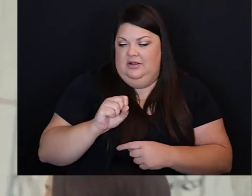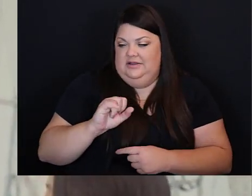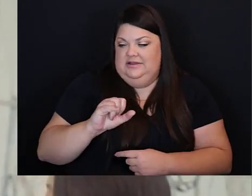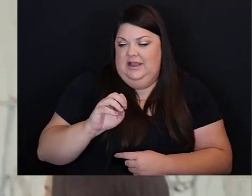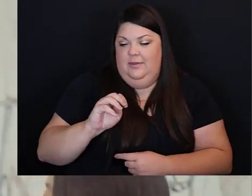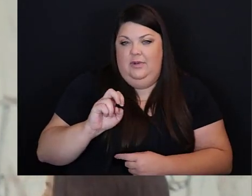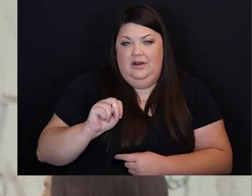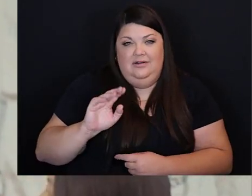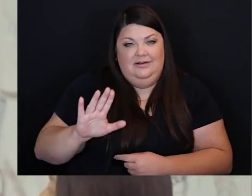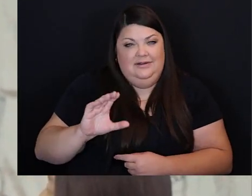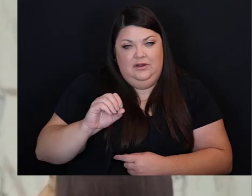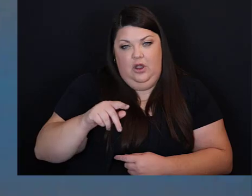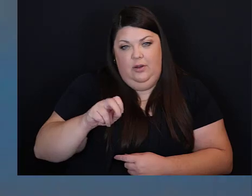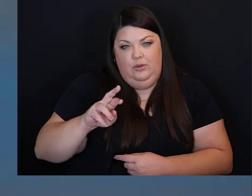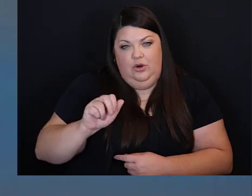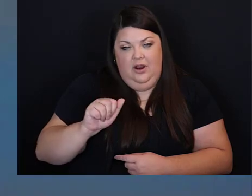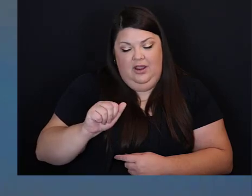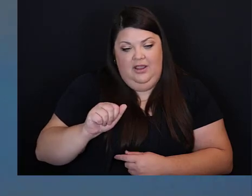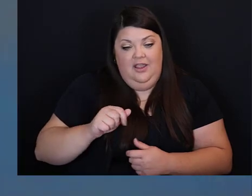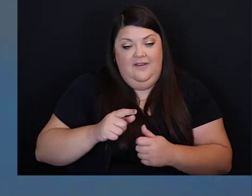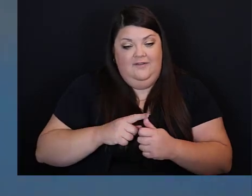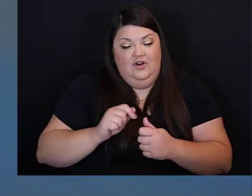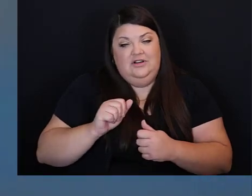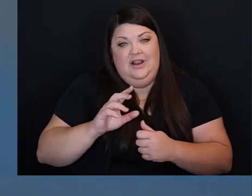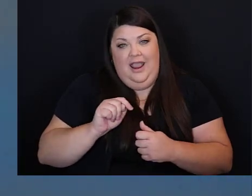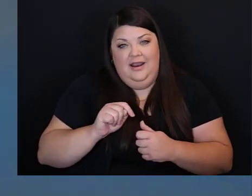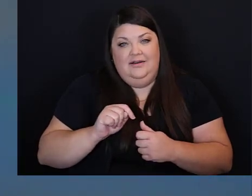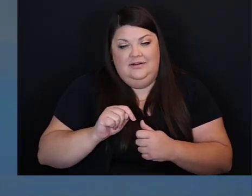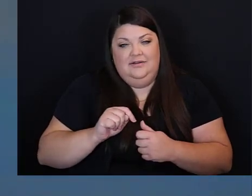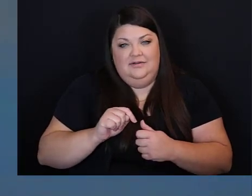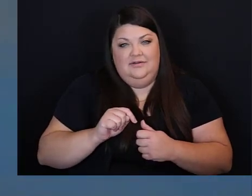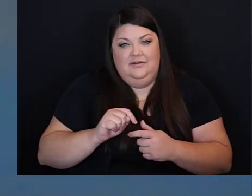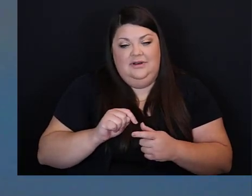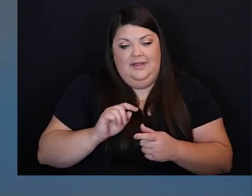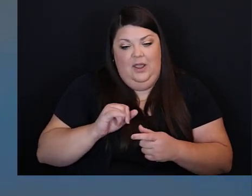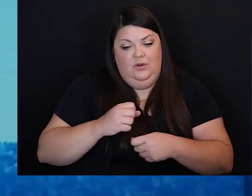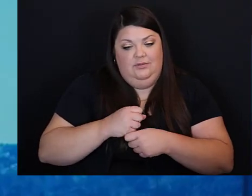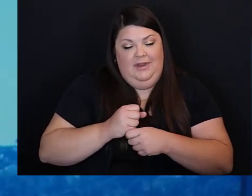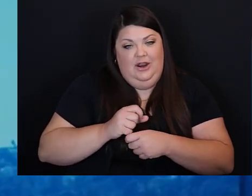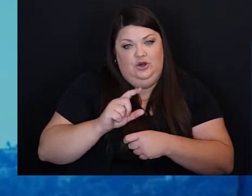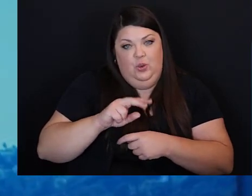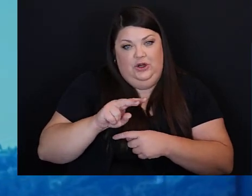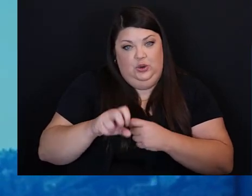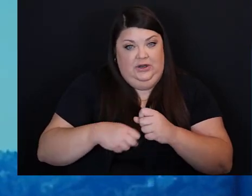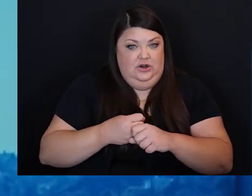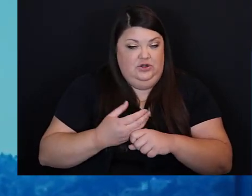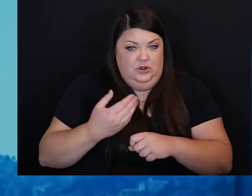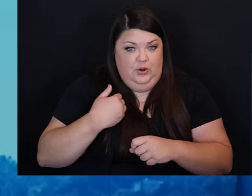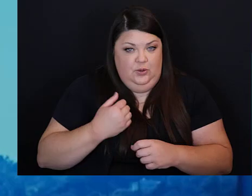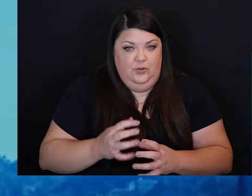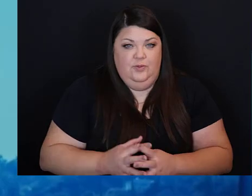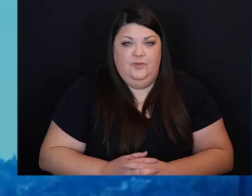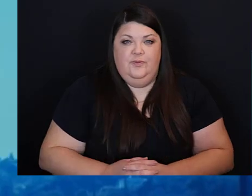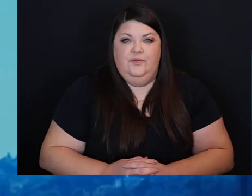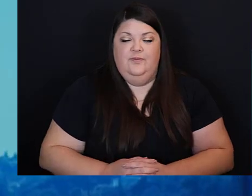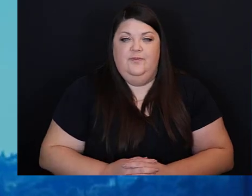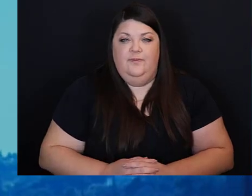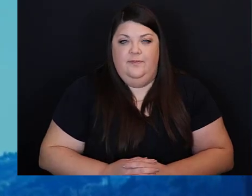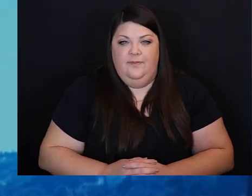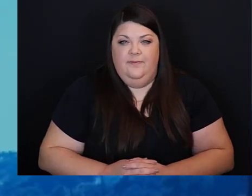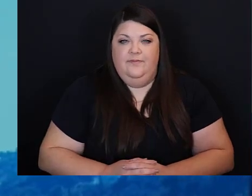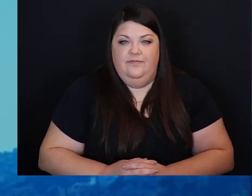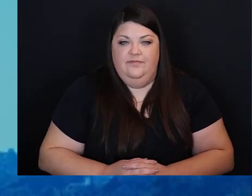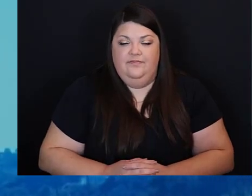Simon's opera earlier, and the first act of the opera was made 22 years ago.